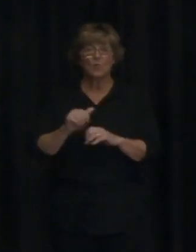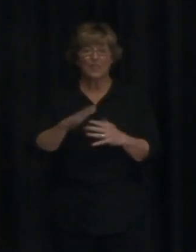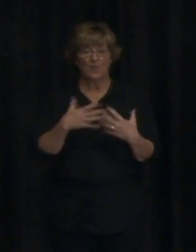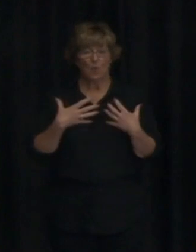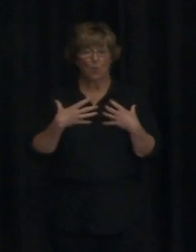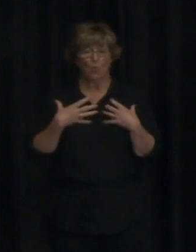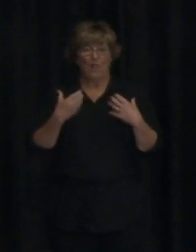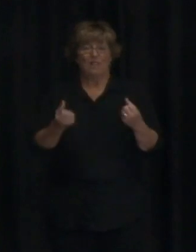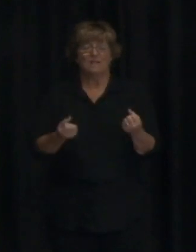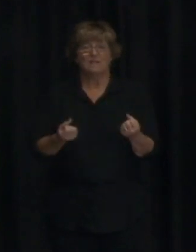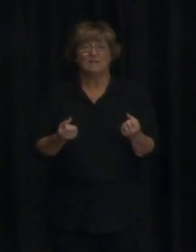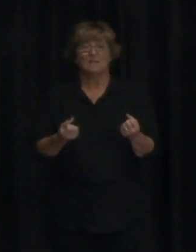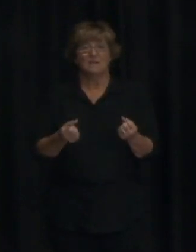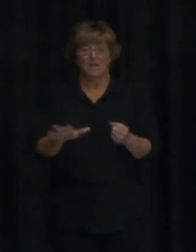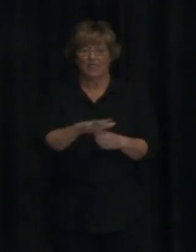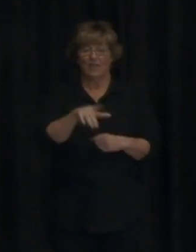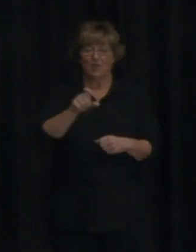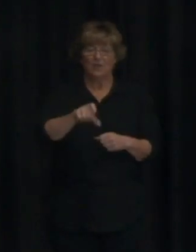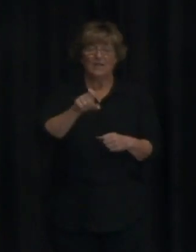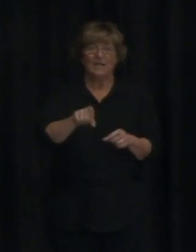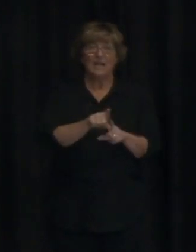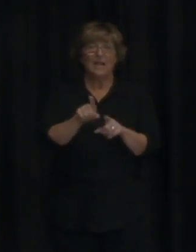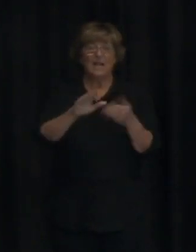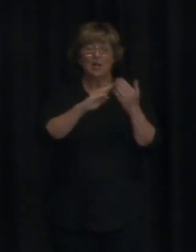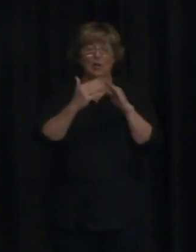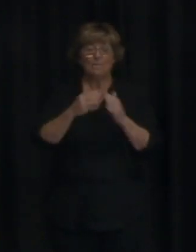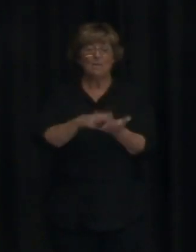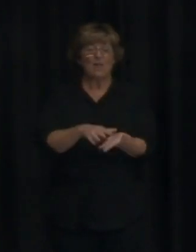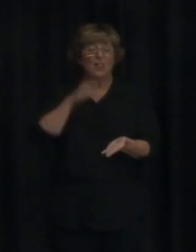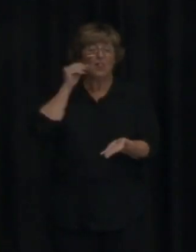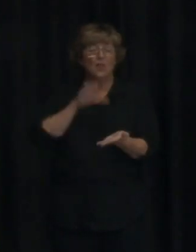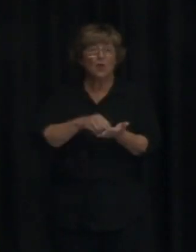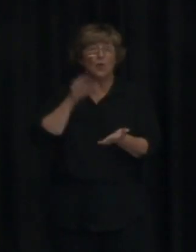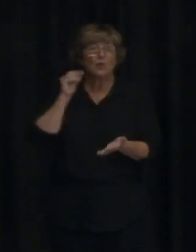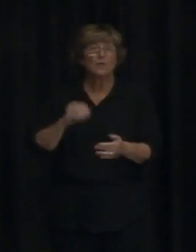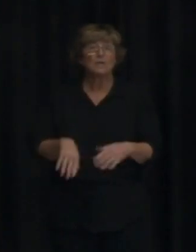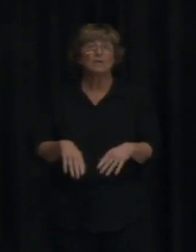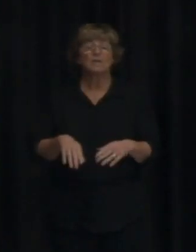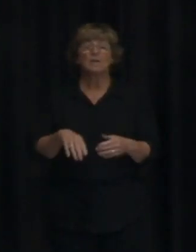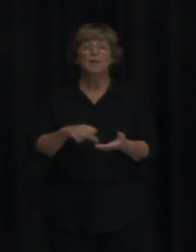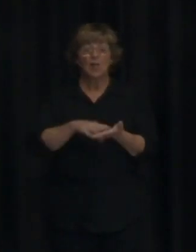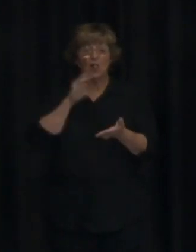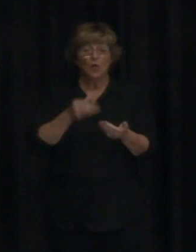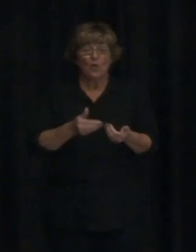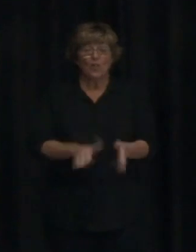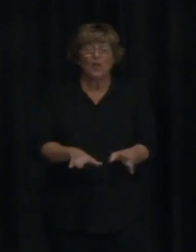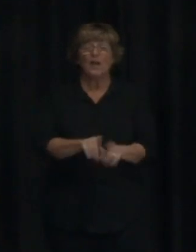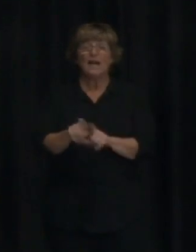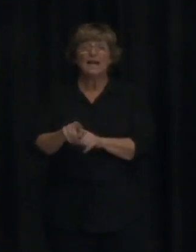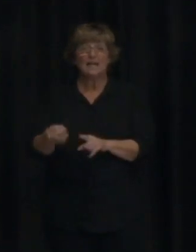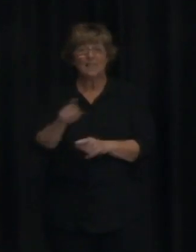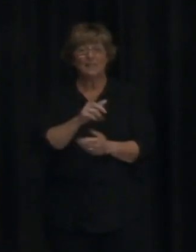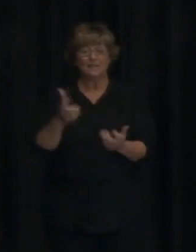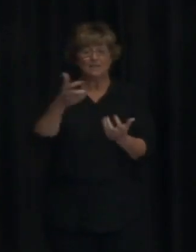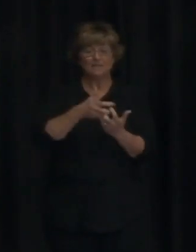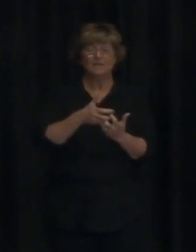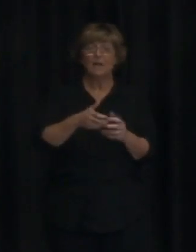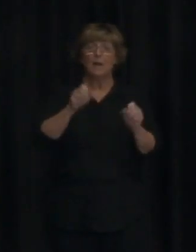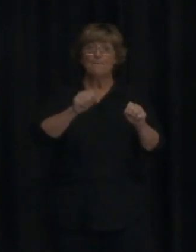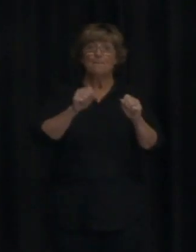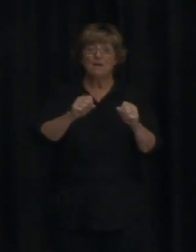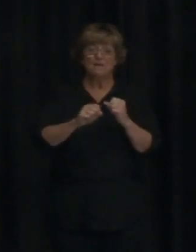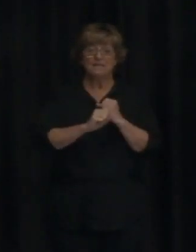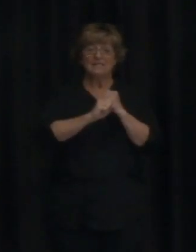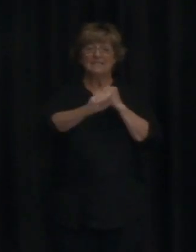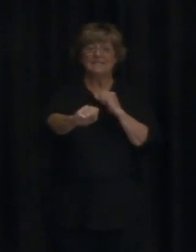to address their needs as it relates to community learning hubs, address learning loss as the districts see fit, including potentially